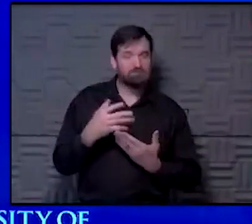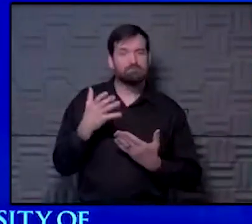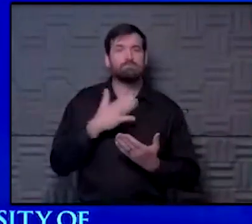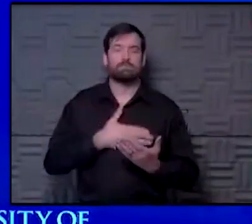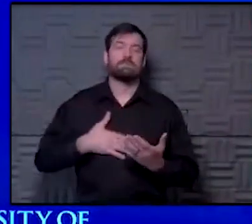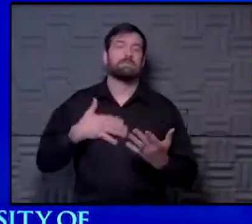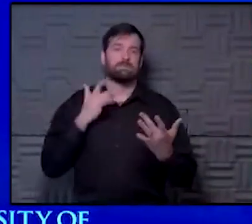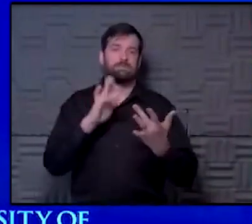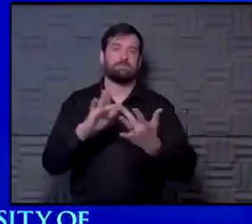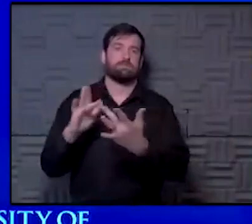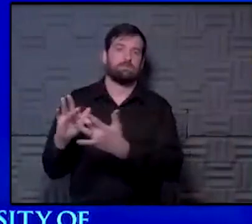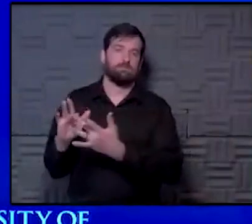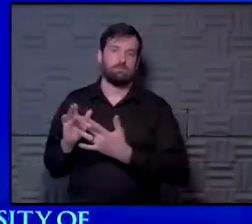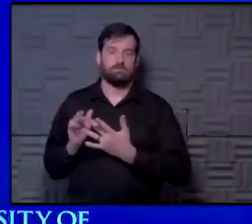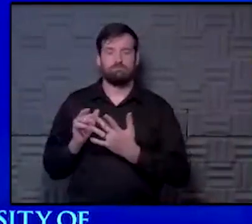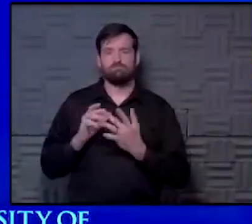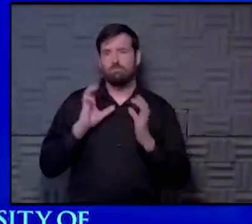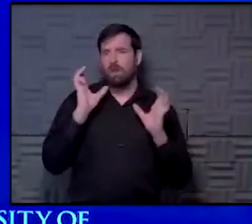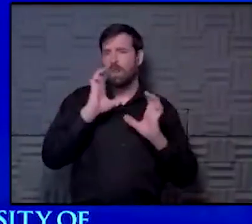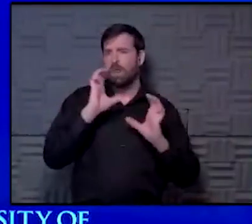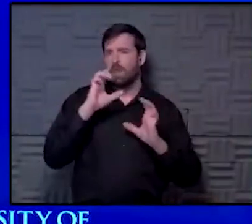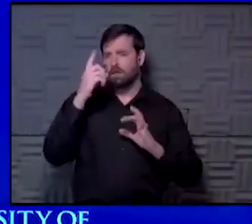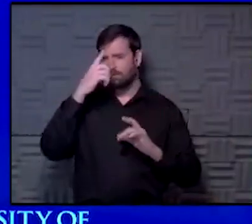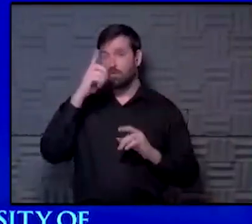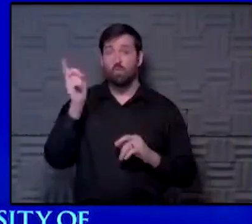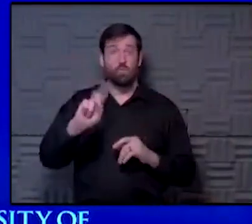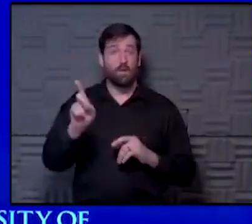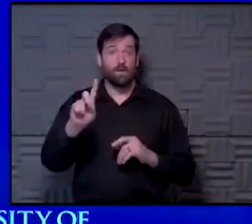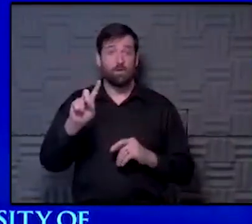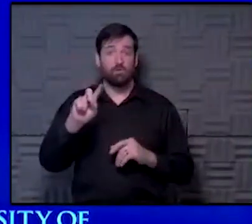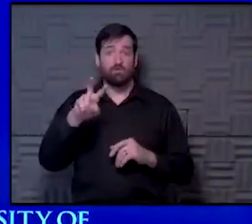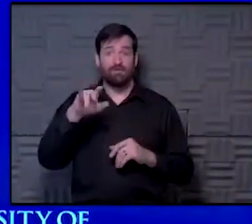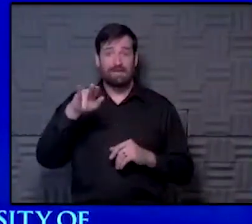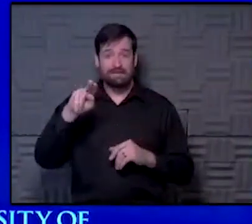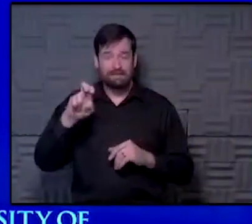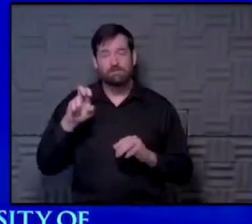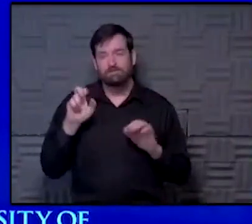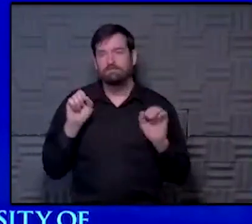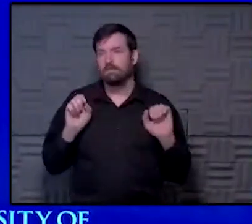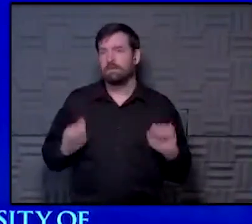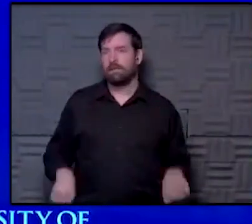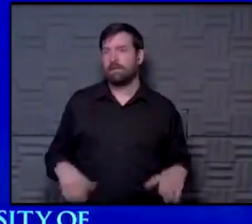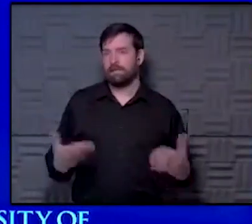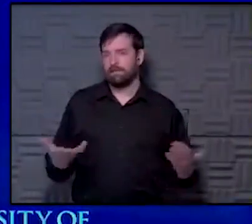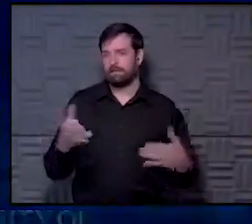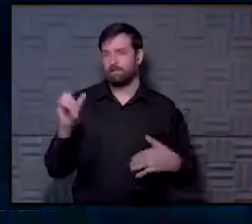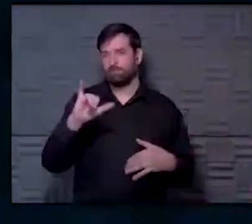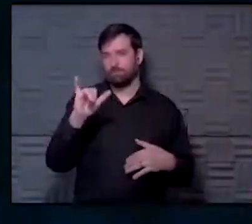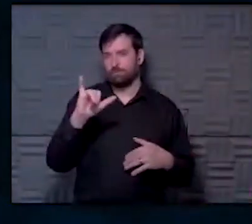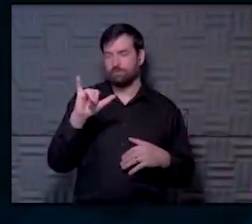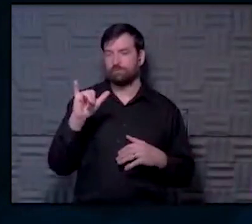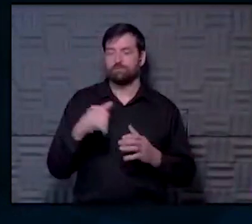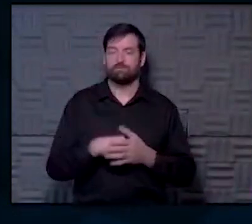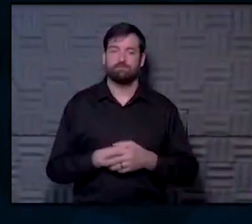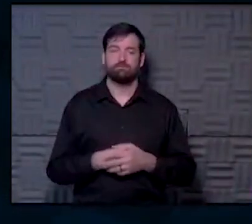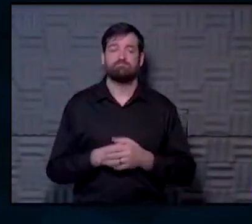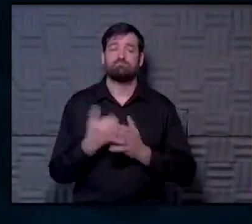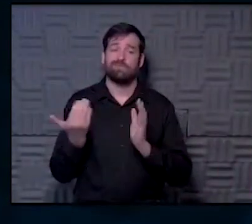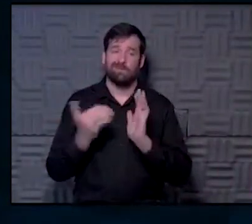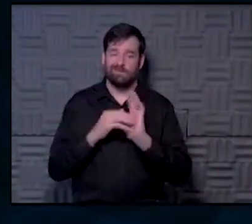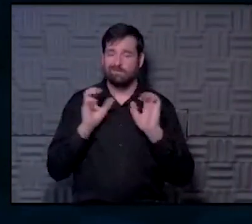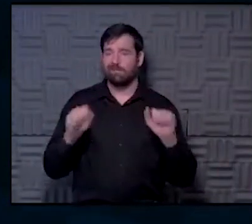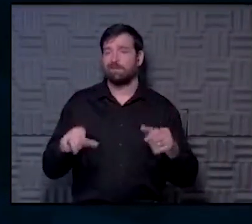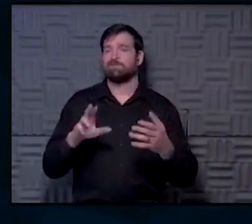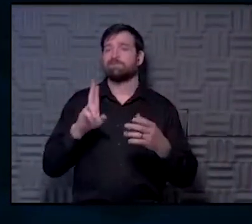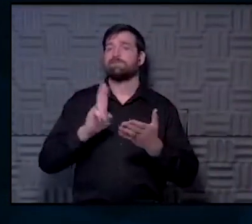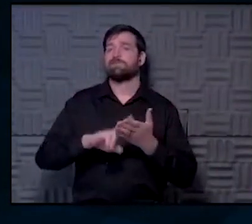who can help you. If you're looking for a place to get vaccinated, as I mentioned, we have the ability to do that as well. You can sign up via